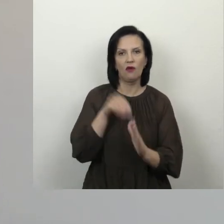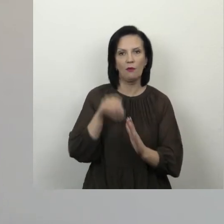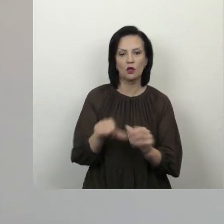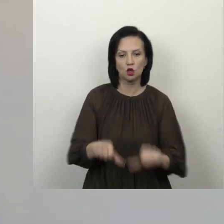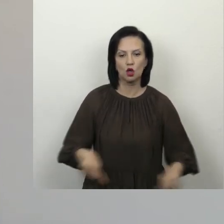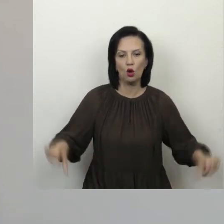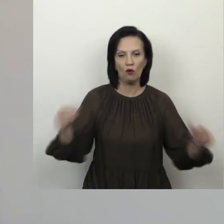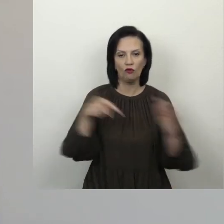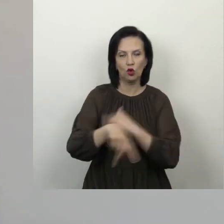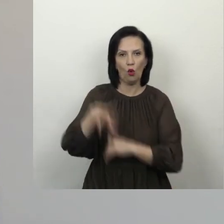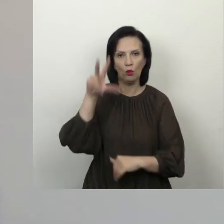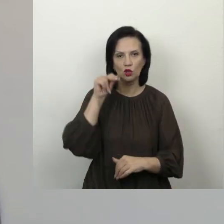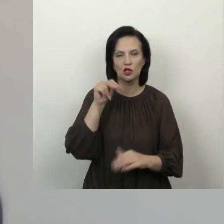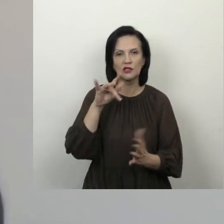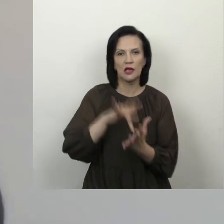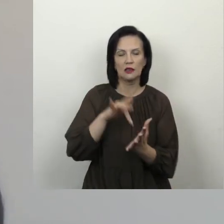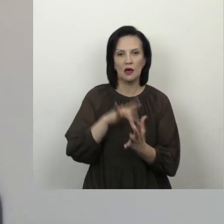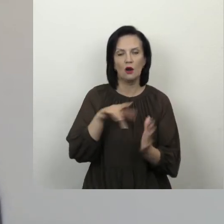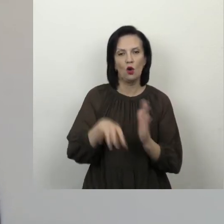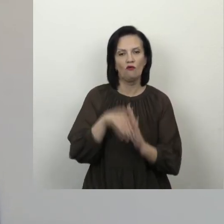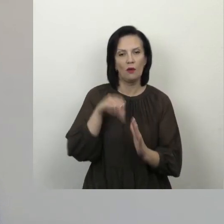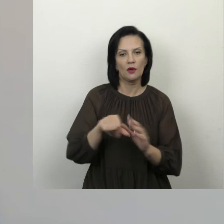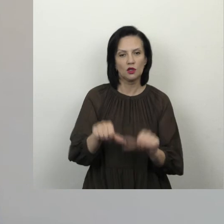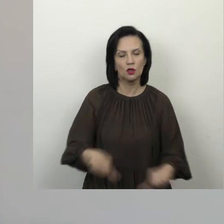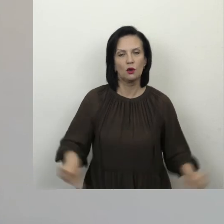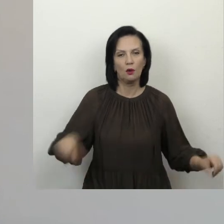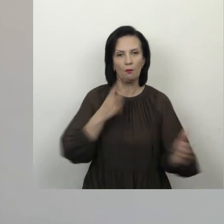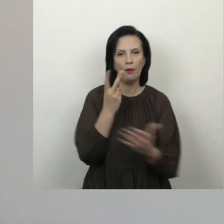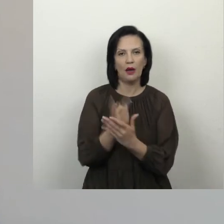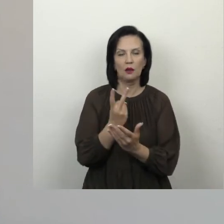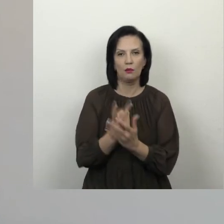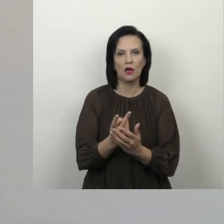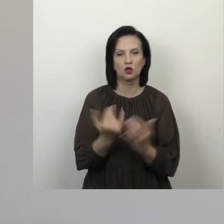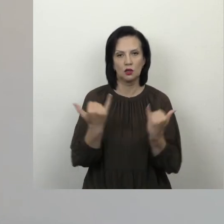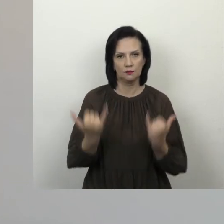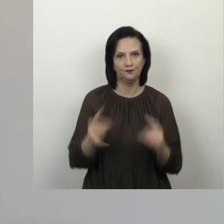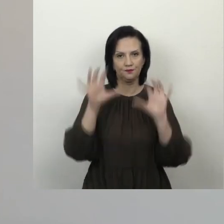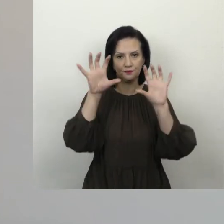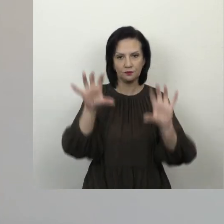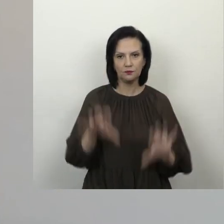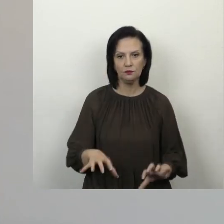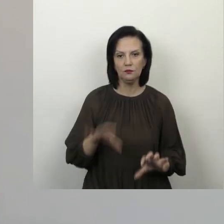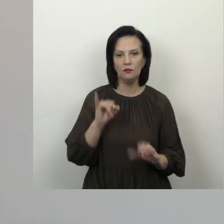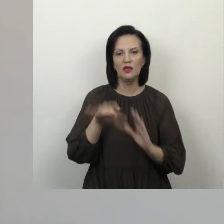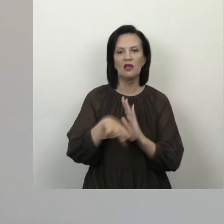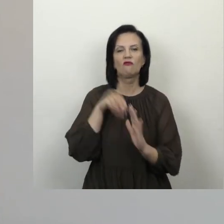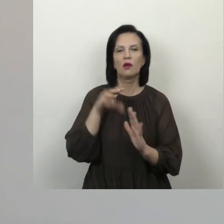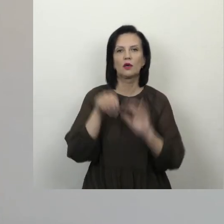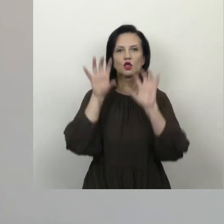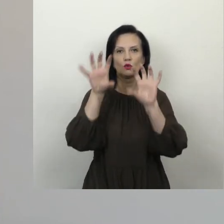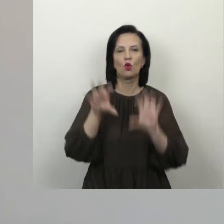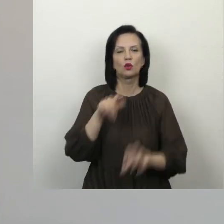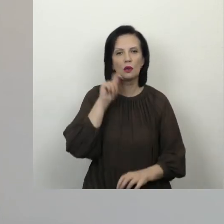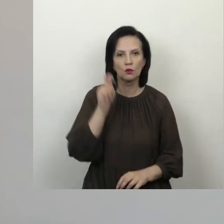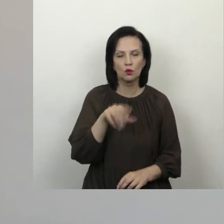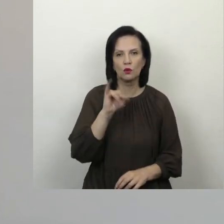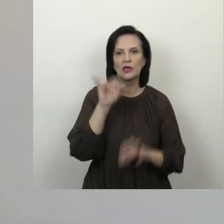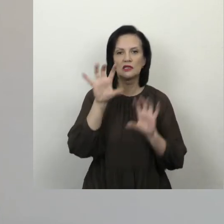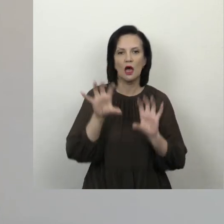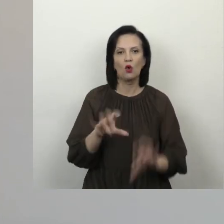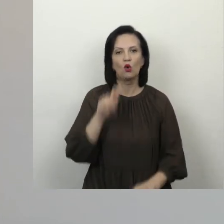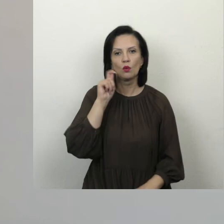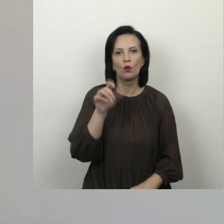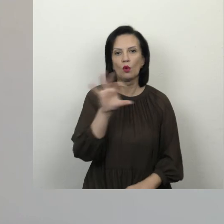District Commission. The powers of the commissions, including the CSC, are provided by the effective legislation, including